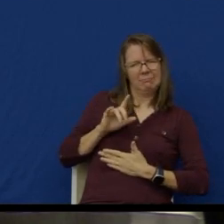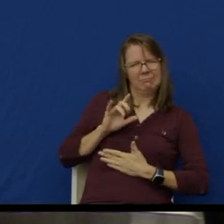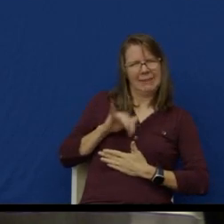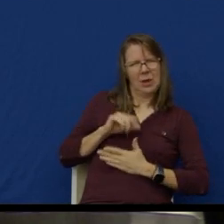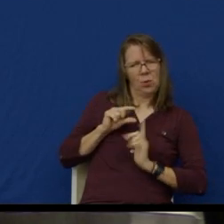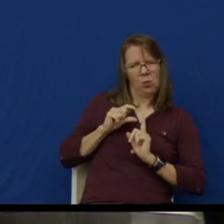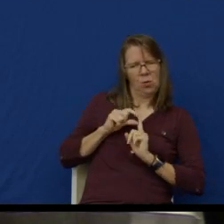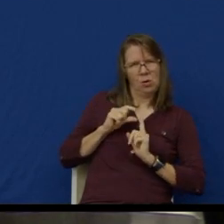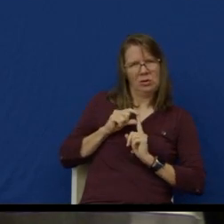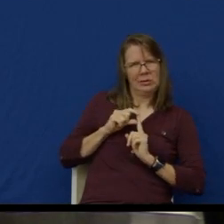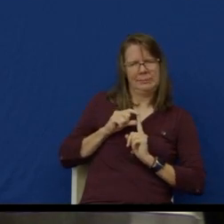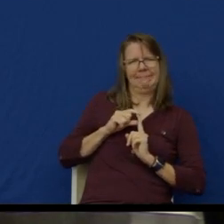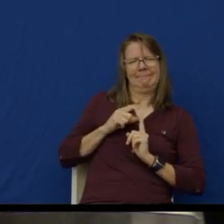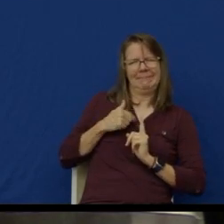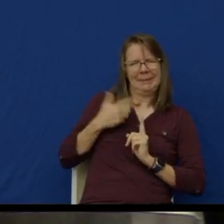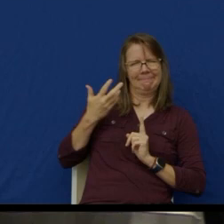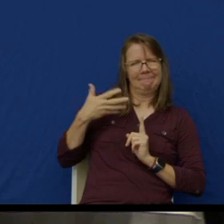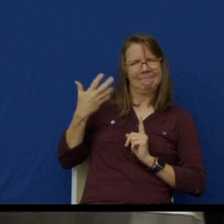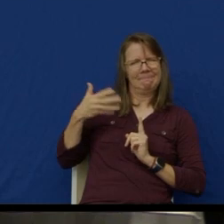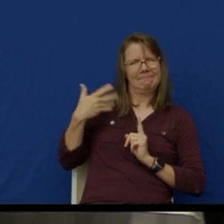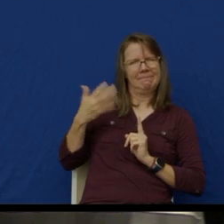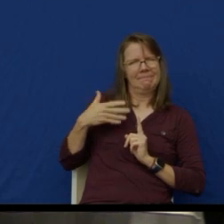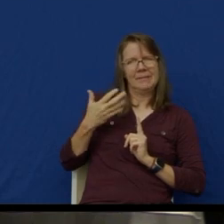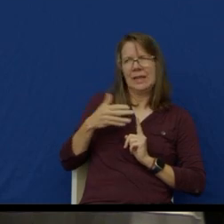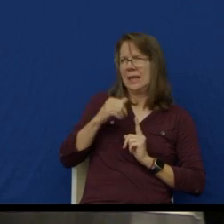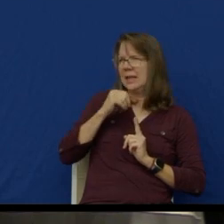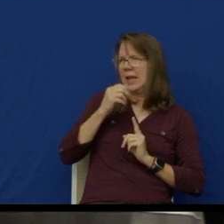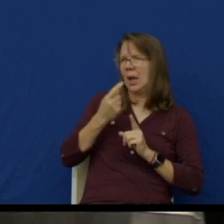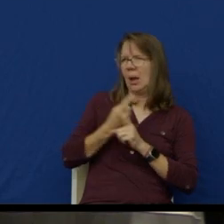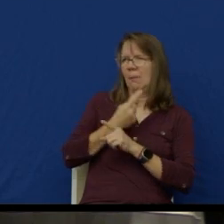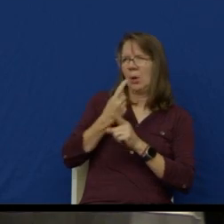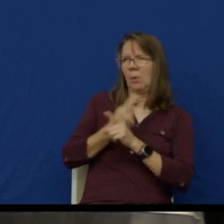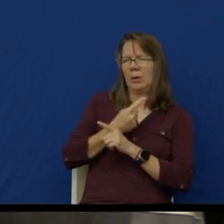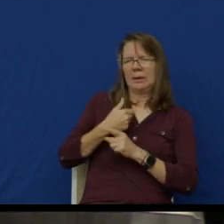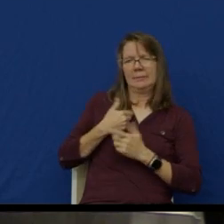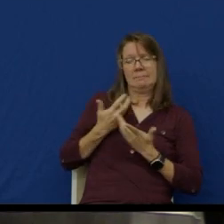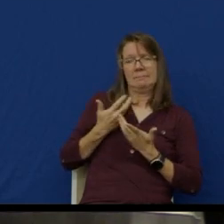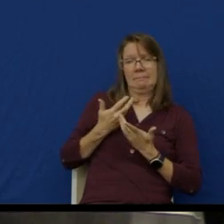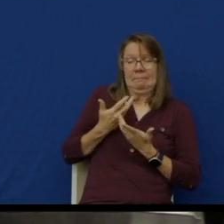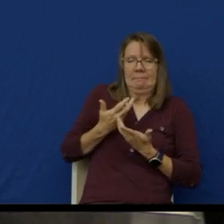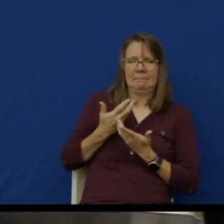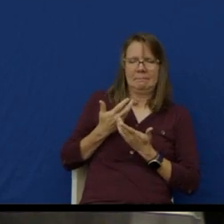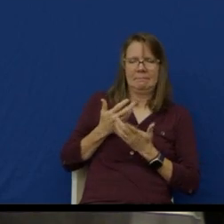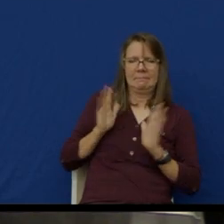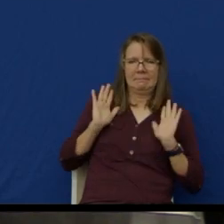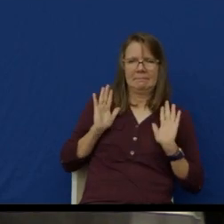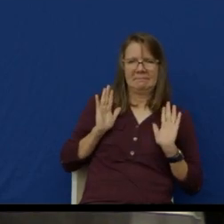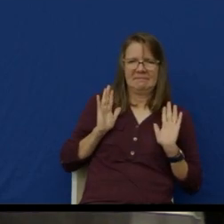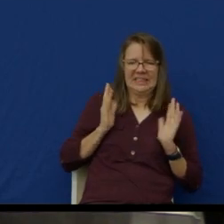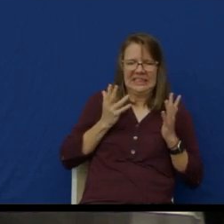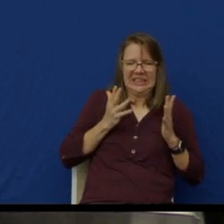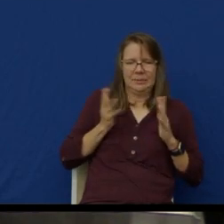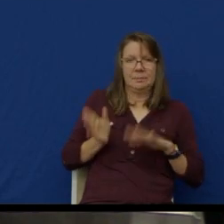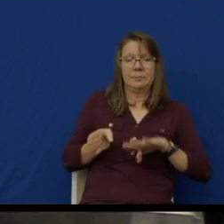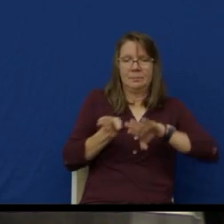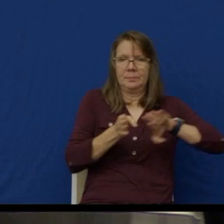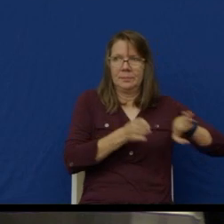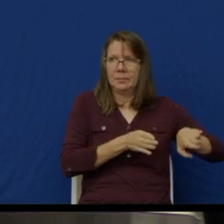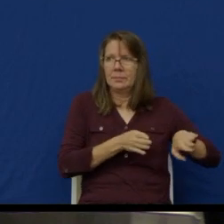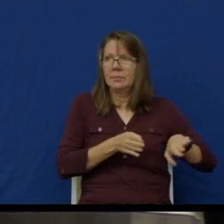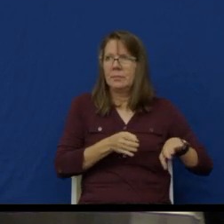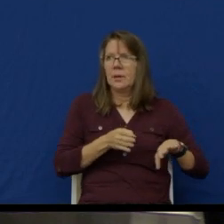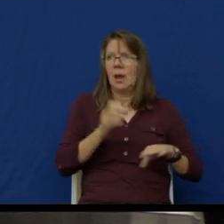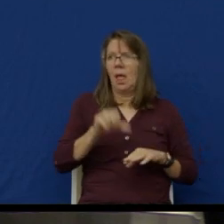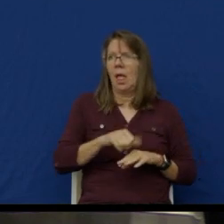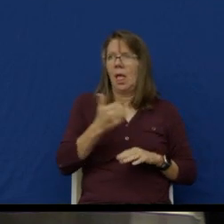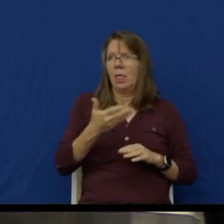that, I don't know, that to me that is not an appropriate word to use, so I'll just leave it there and say what I got to say. I think there are other